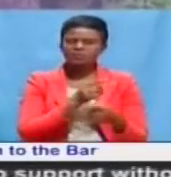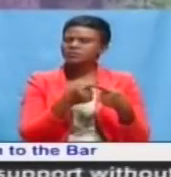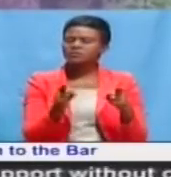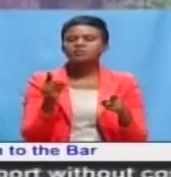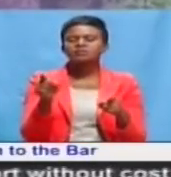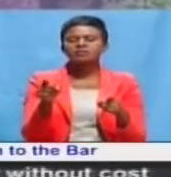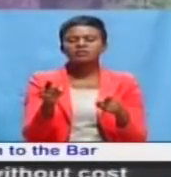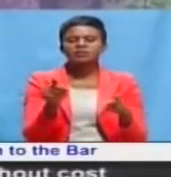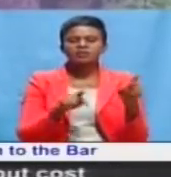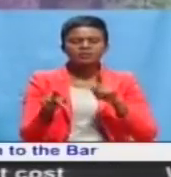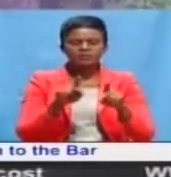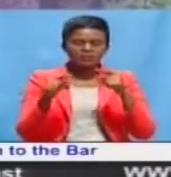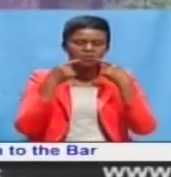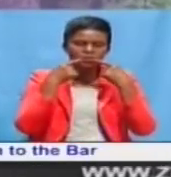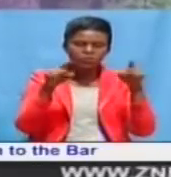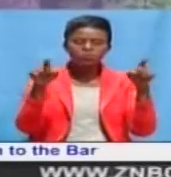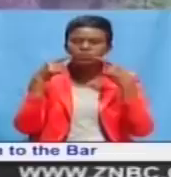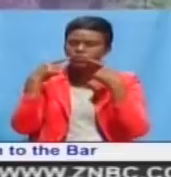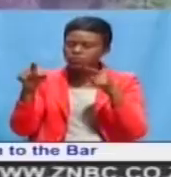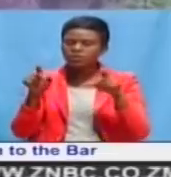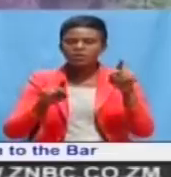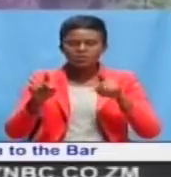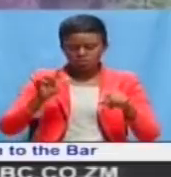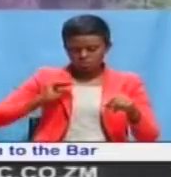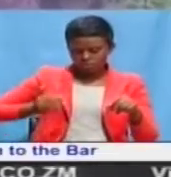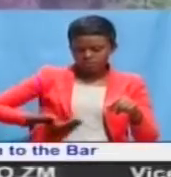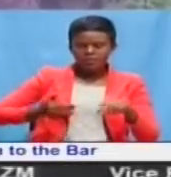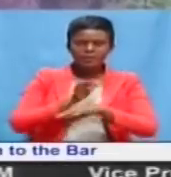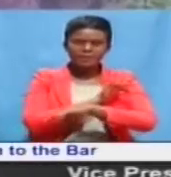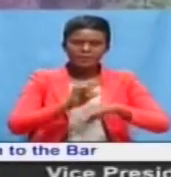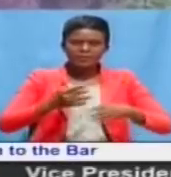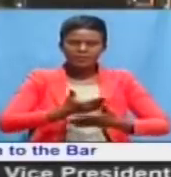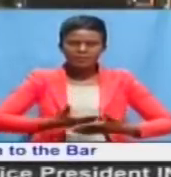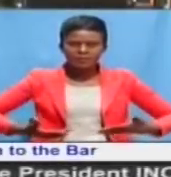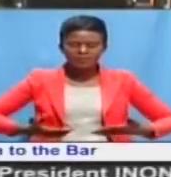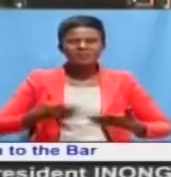to spread or publish images of half-naked women in the media.